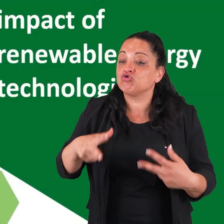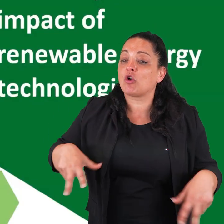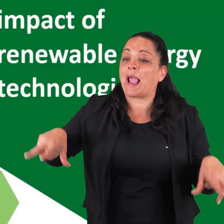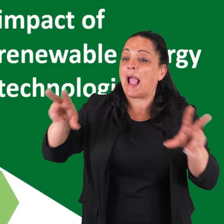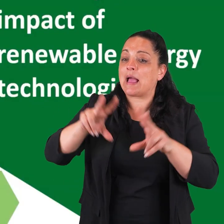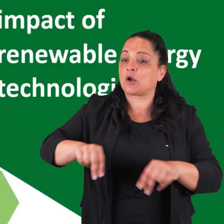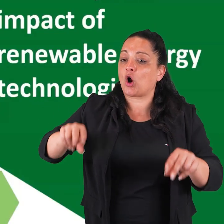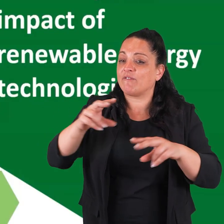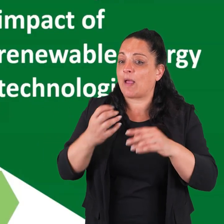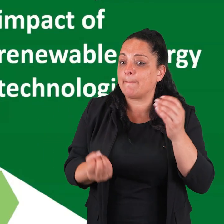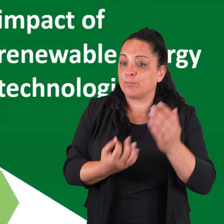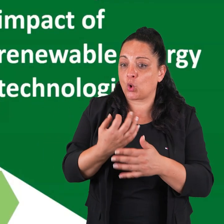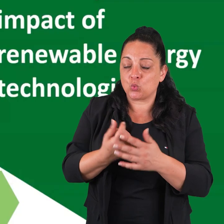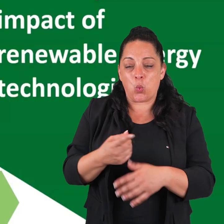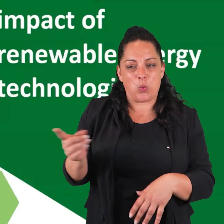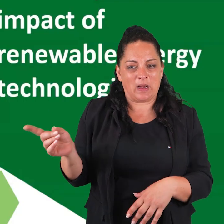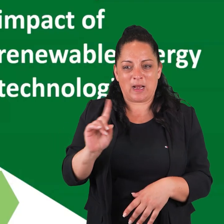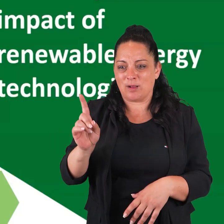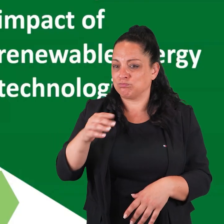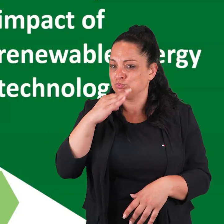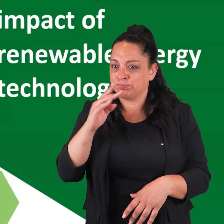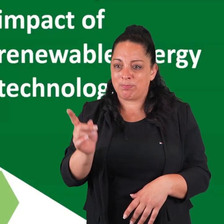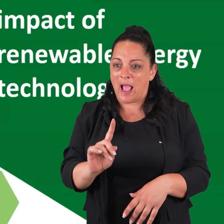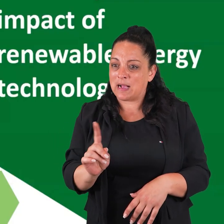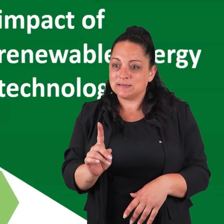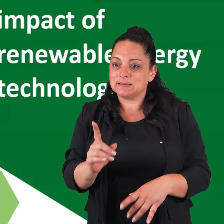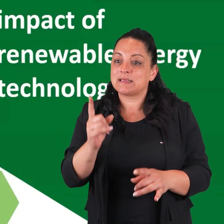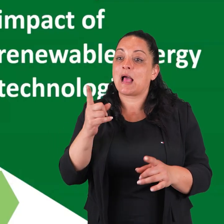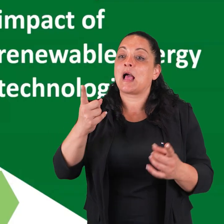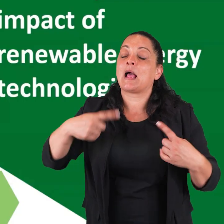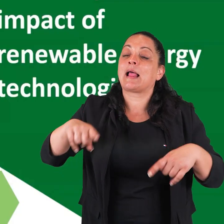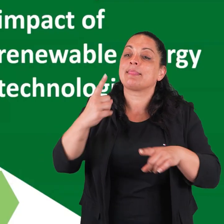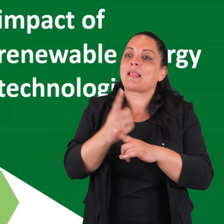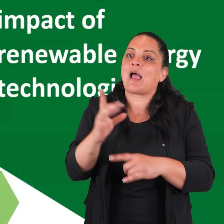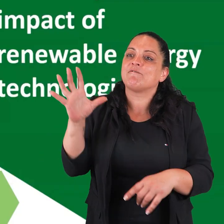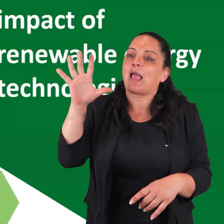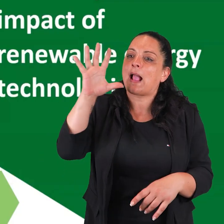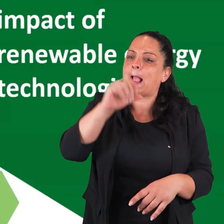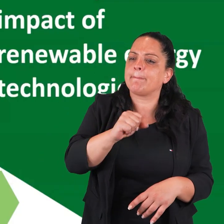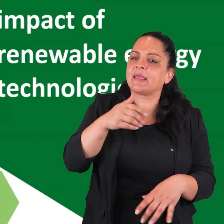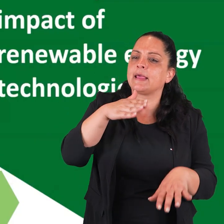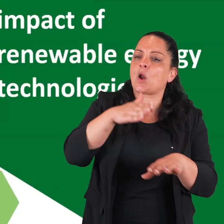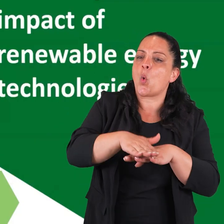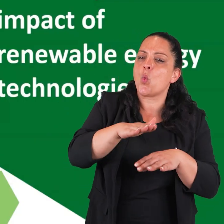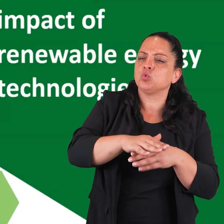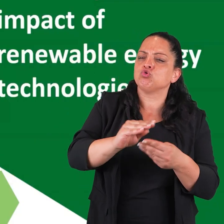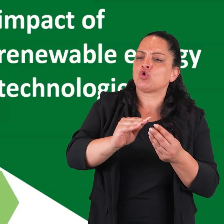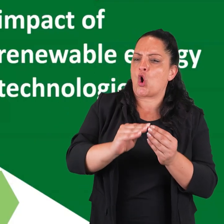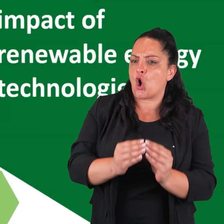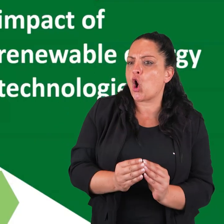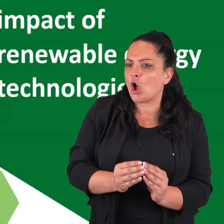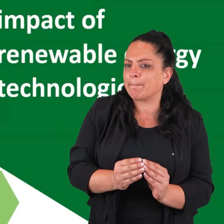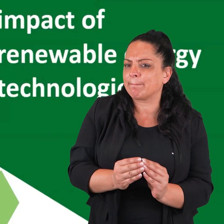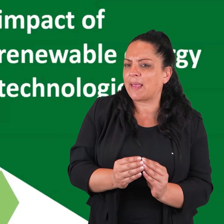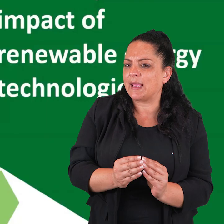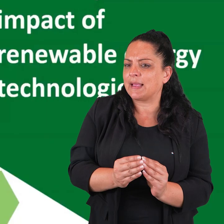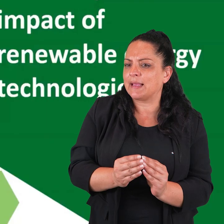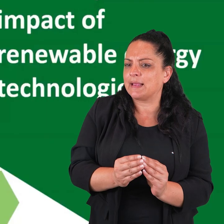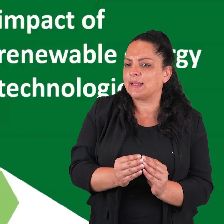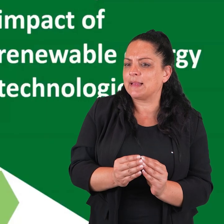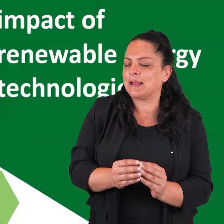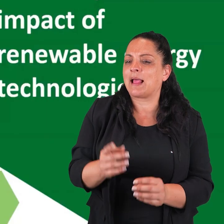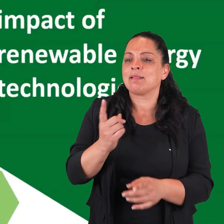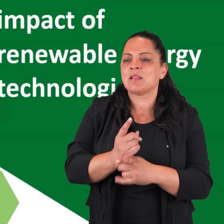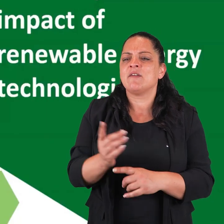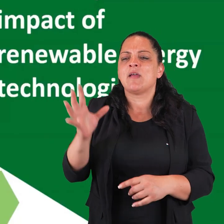energies, but we also have to understand how to use these renewable energies and how we can change